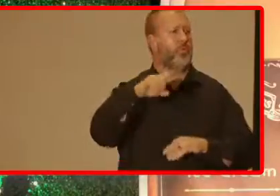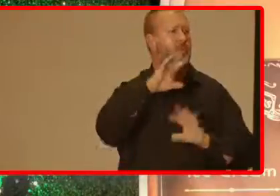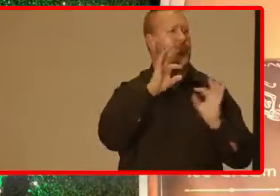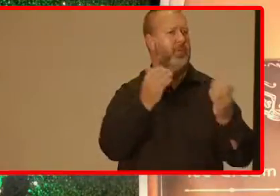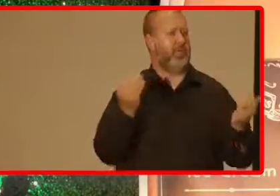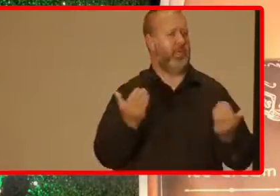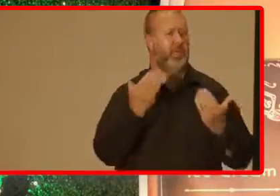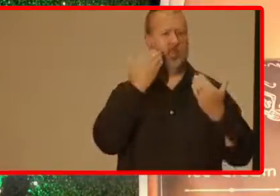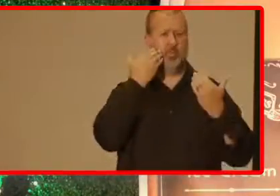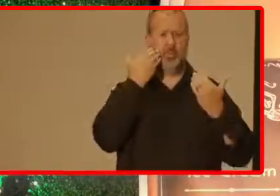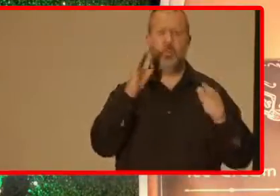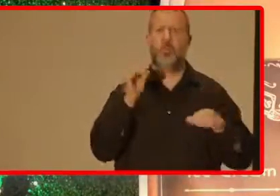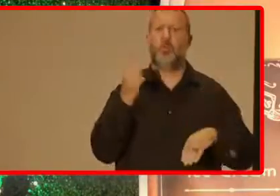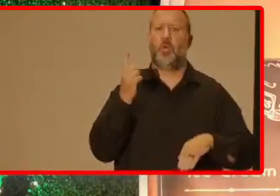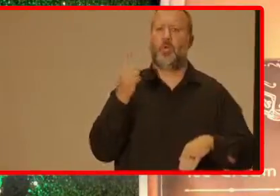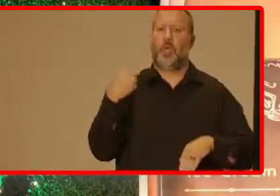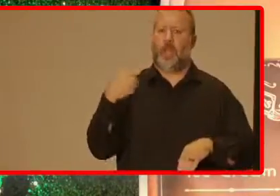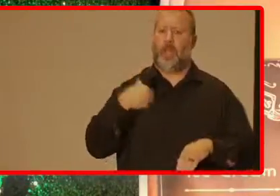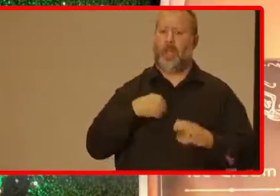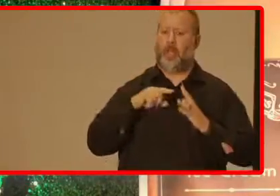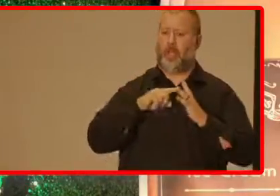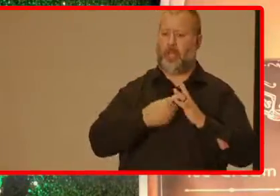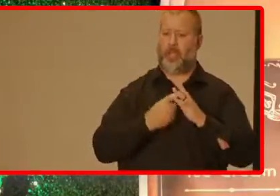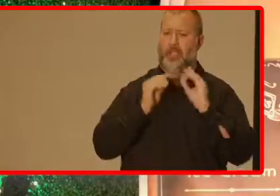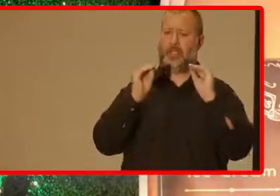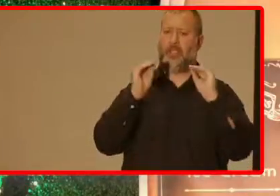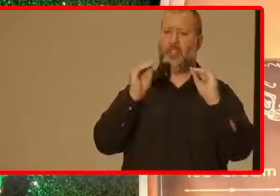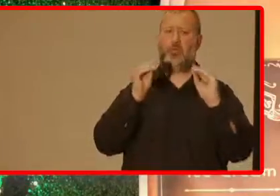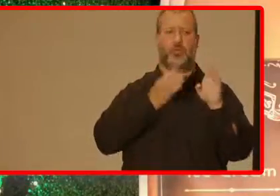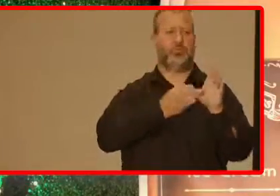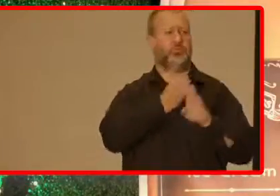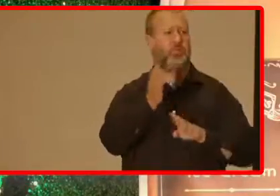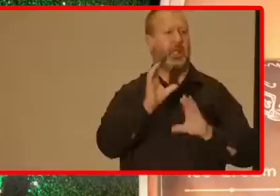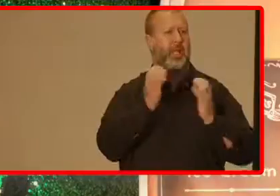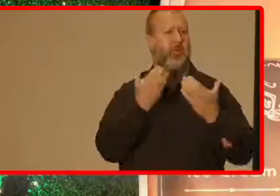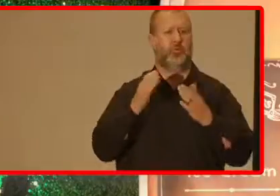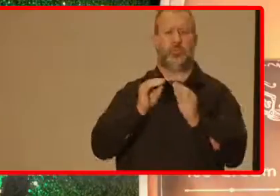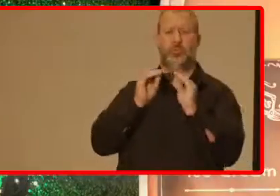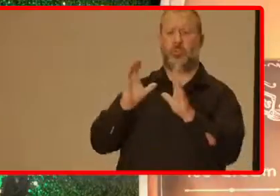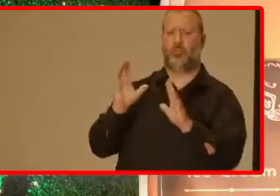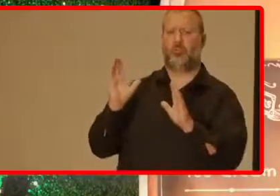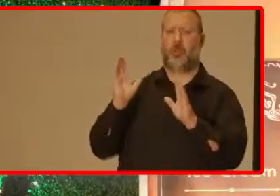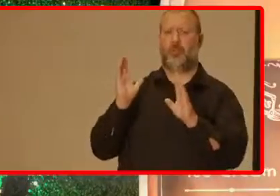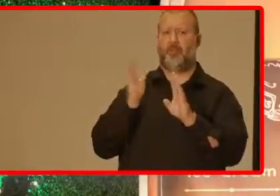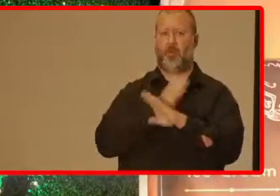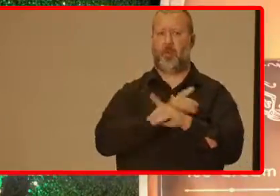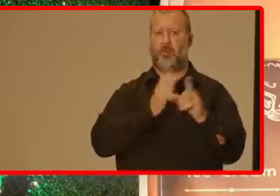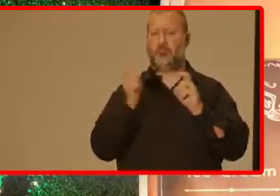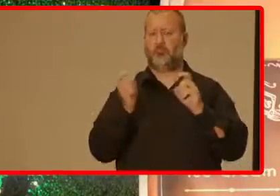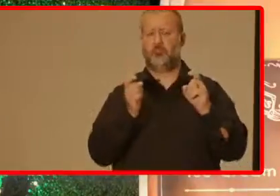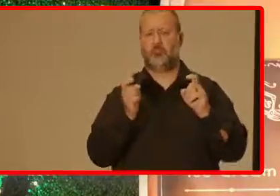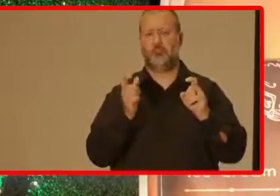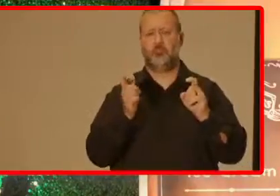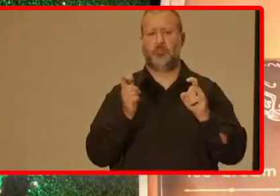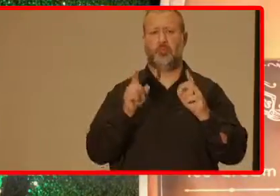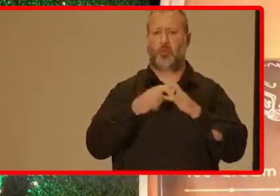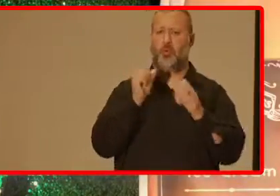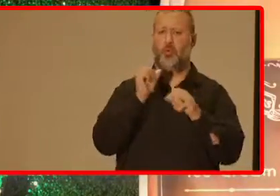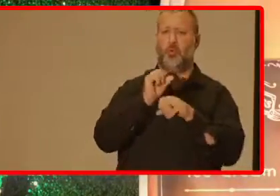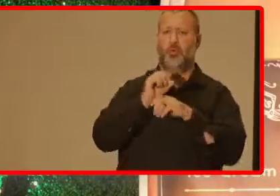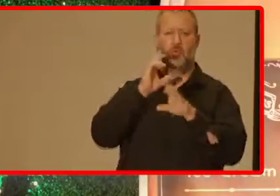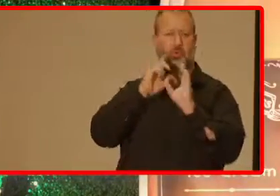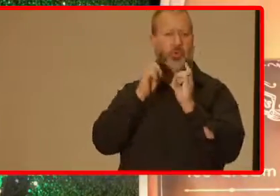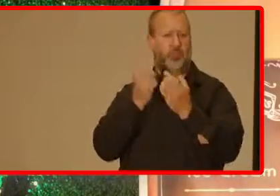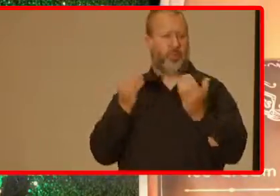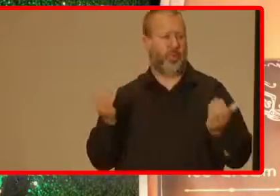here, but when I began my teaching career, I was a classroom teacher before I went into administration and started working for the